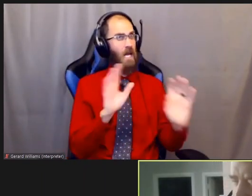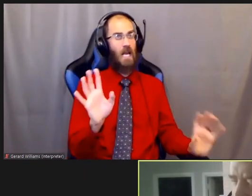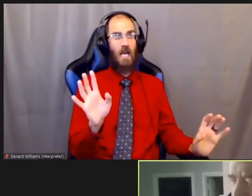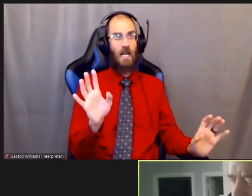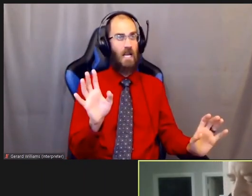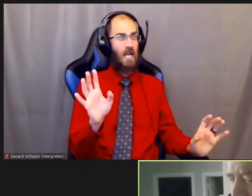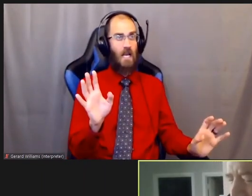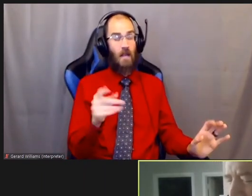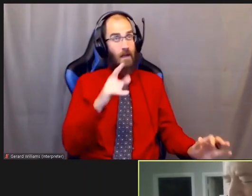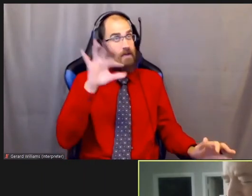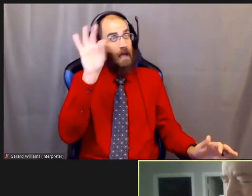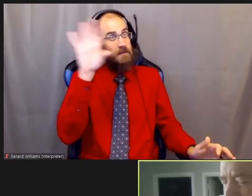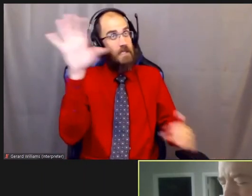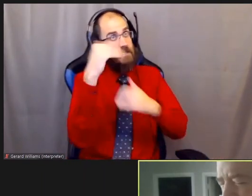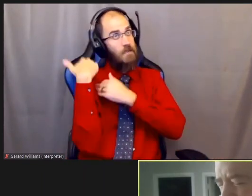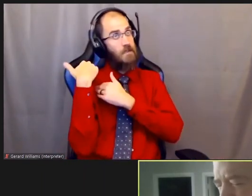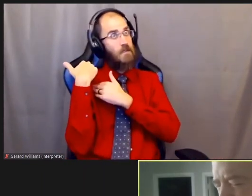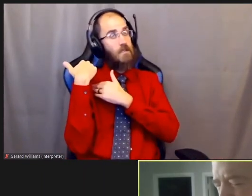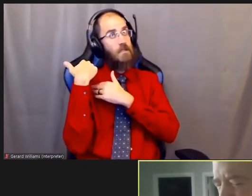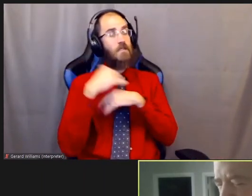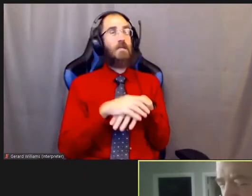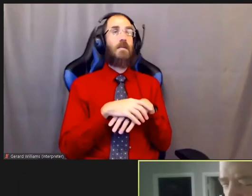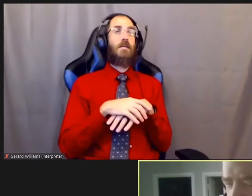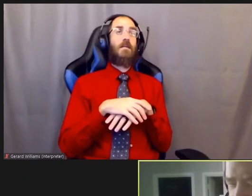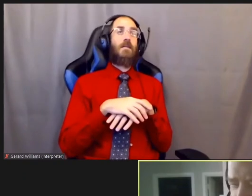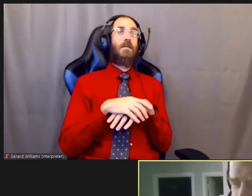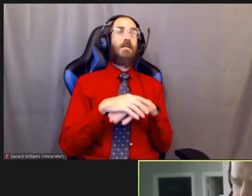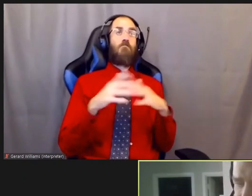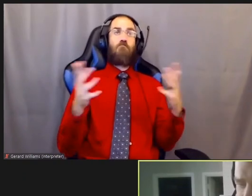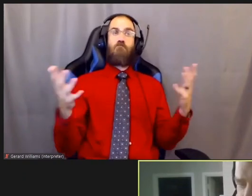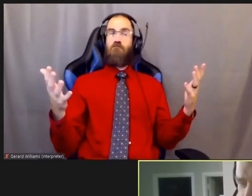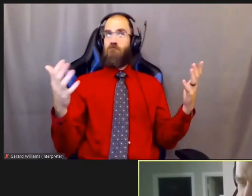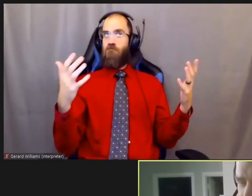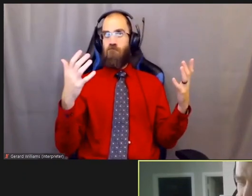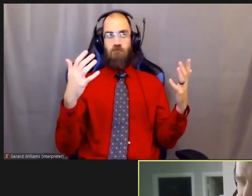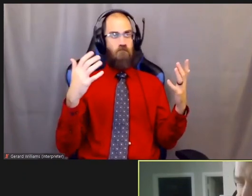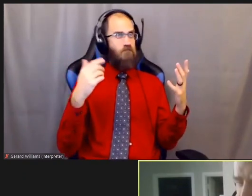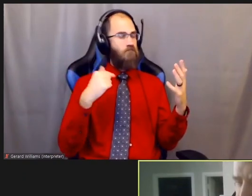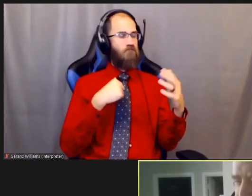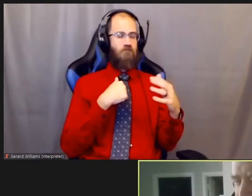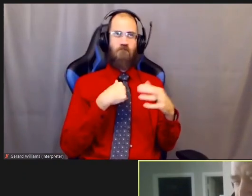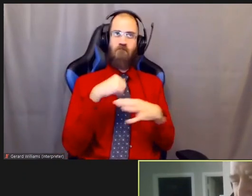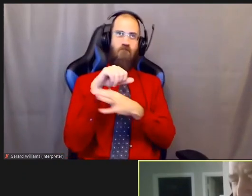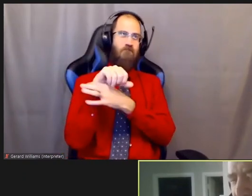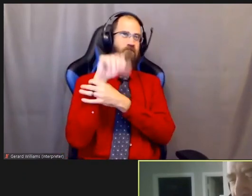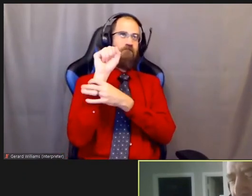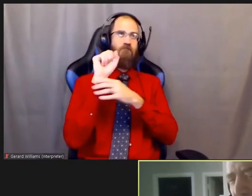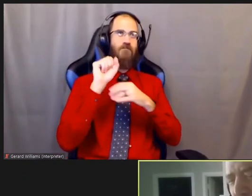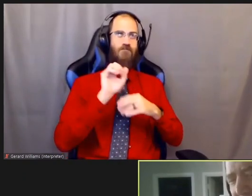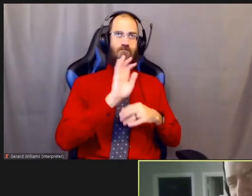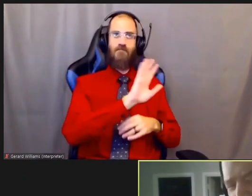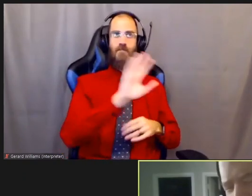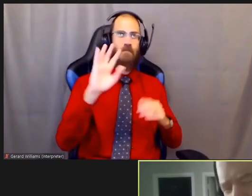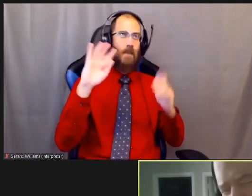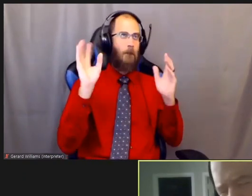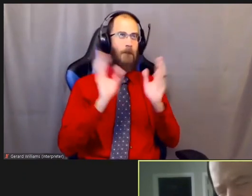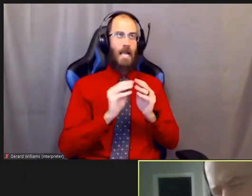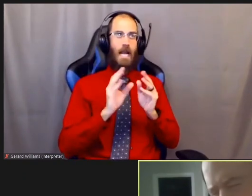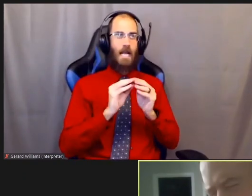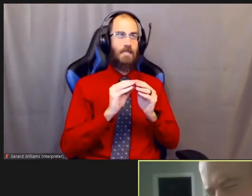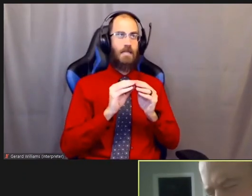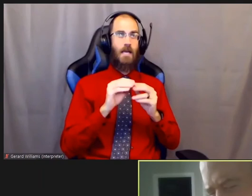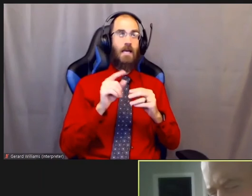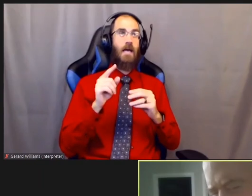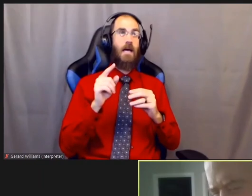the commission handles. And I'm always amazed too at these meetings about my colleagues